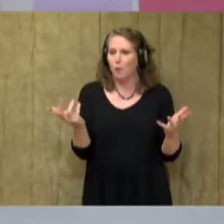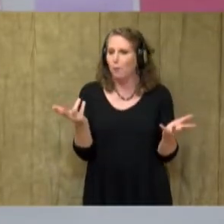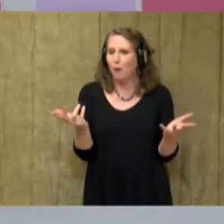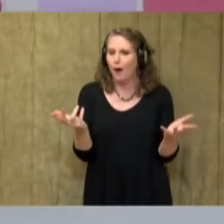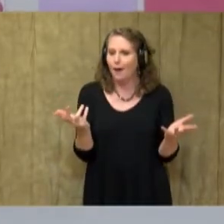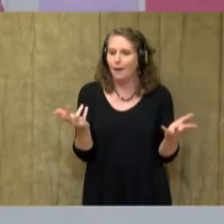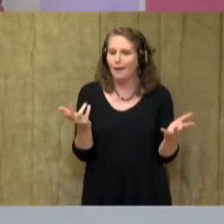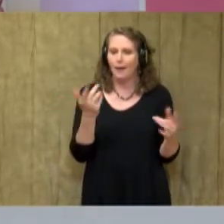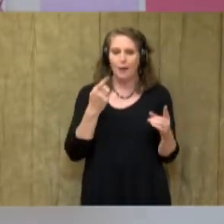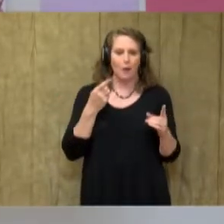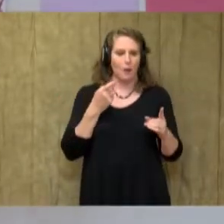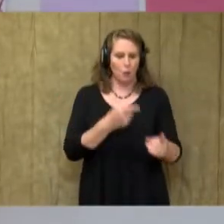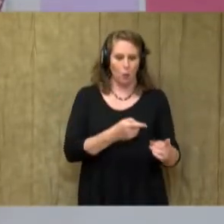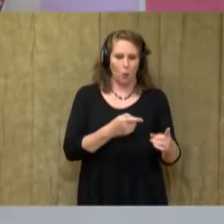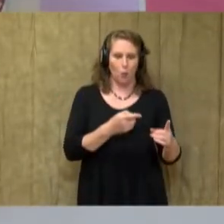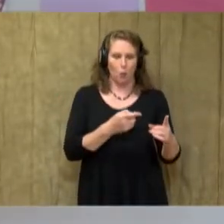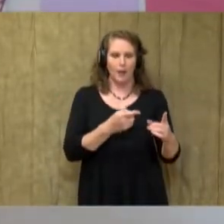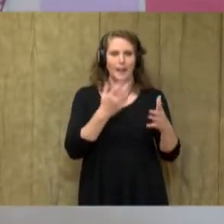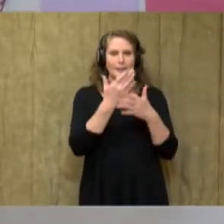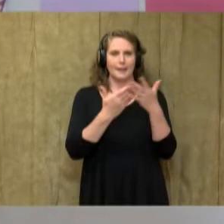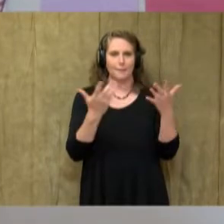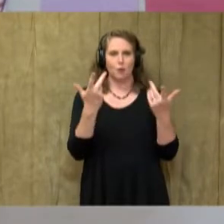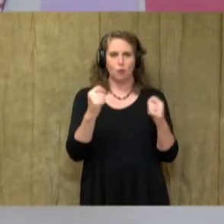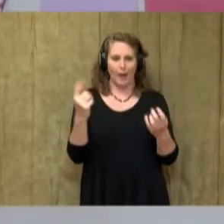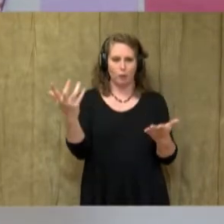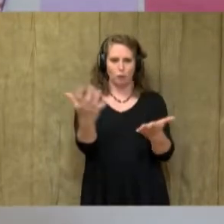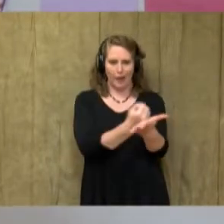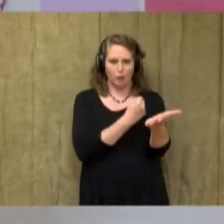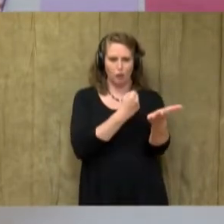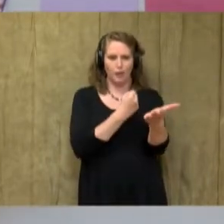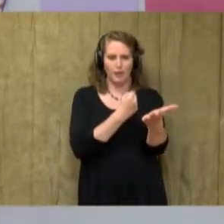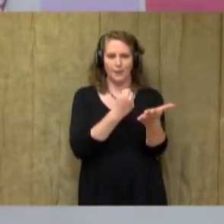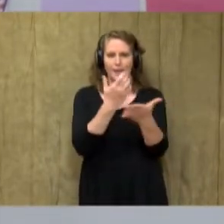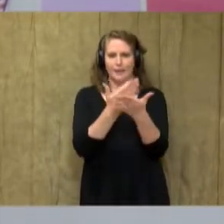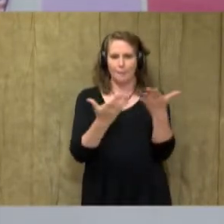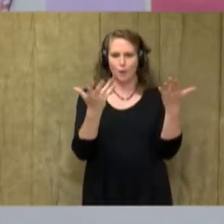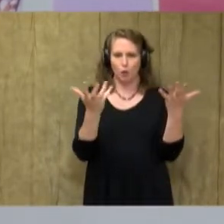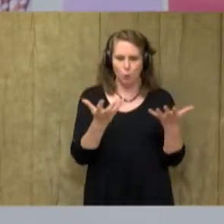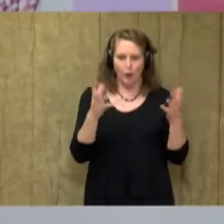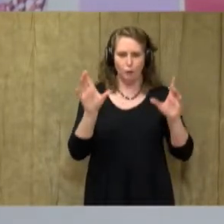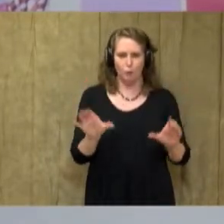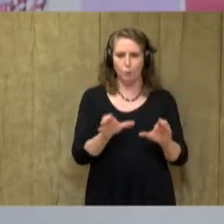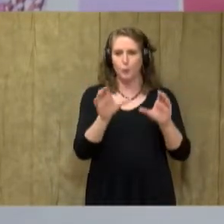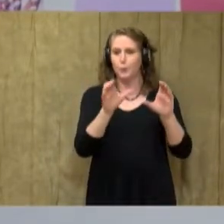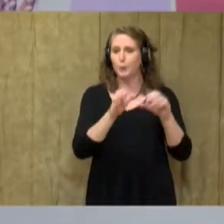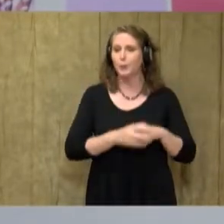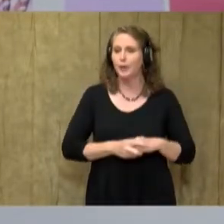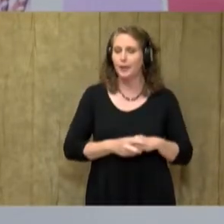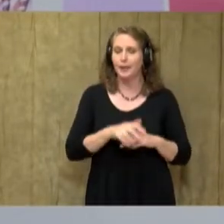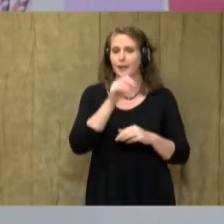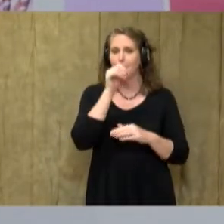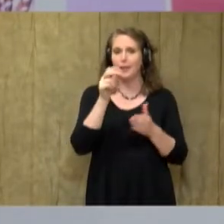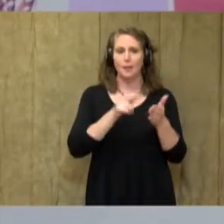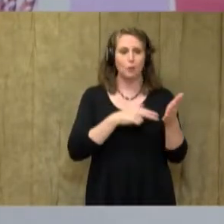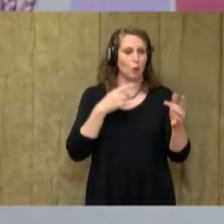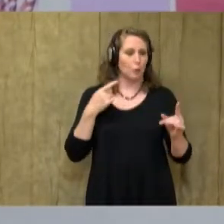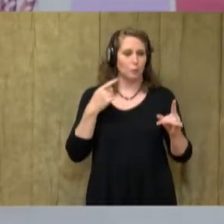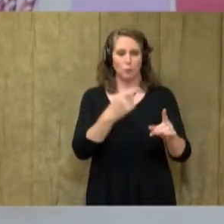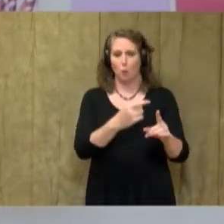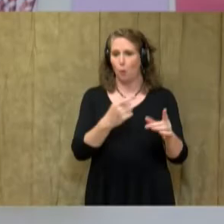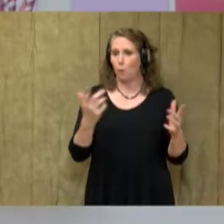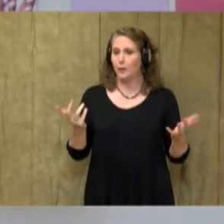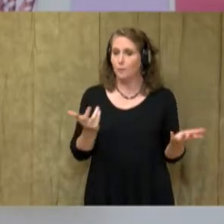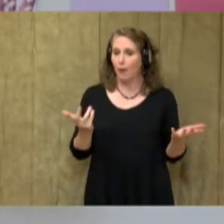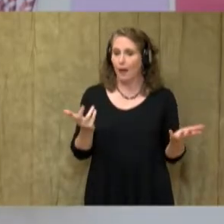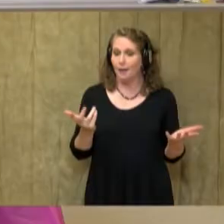goal is something that you're trying to achieve, right? Something that you want to do. So what was Peanut Butter's goal in our